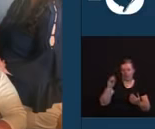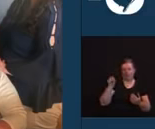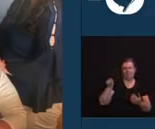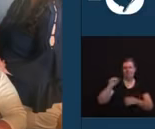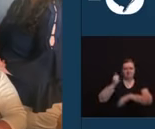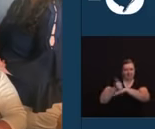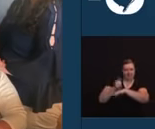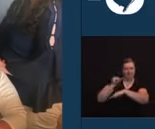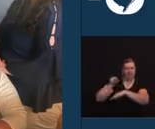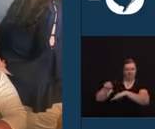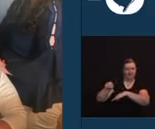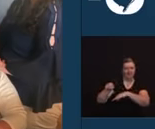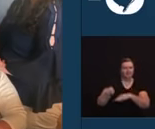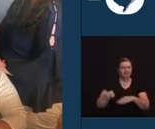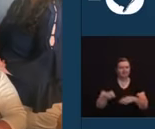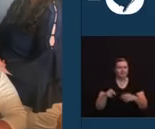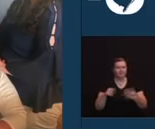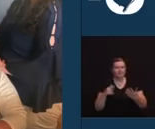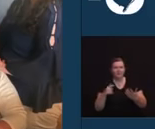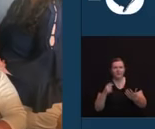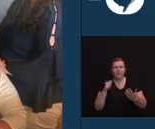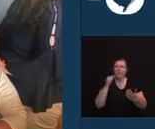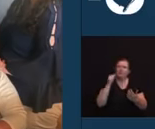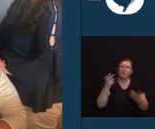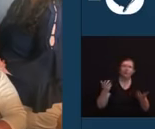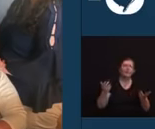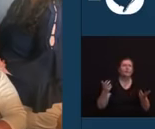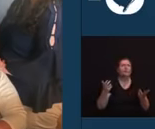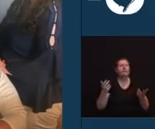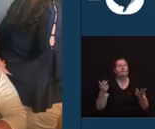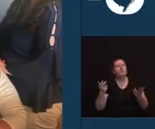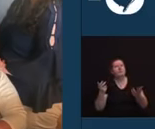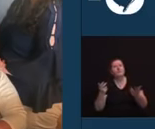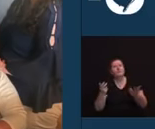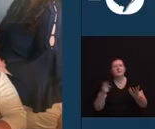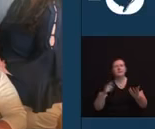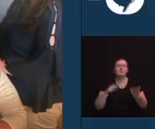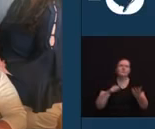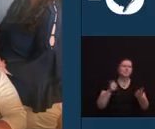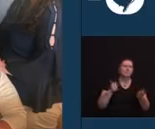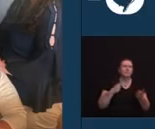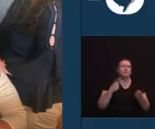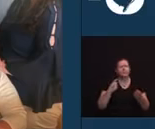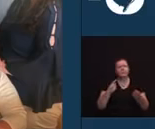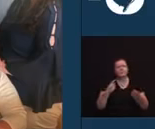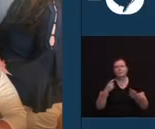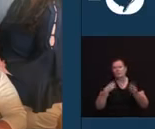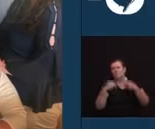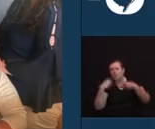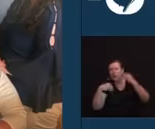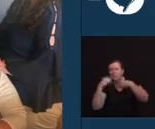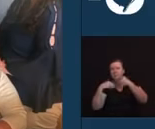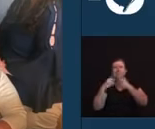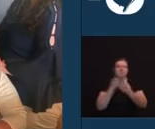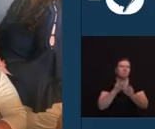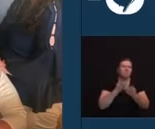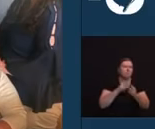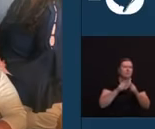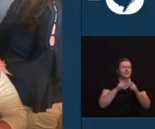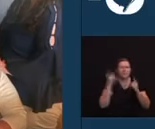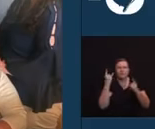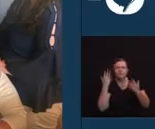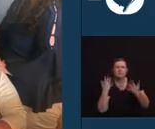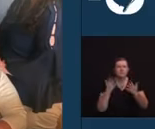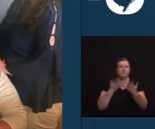utility workers to the food service, hospitality, and catering industries. Can you think of a business that, based